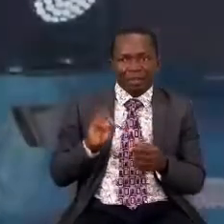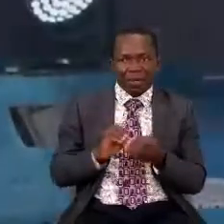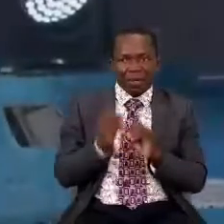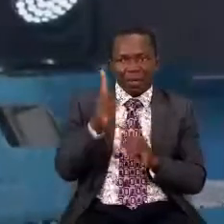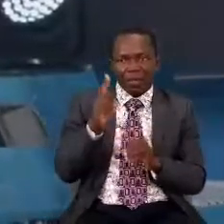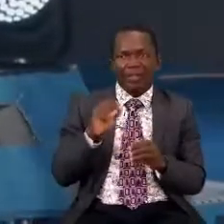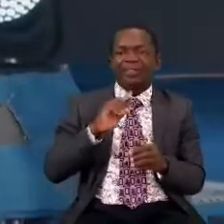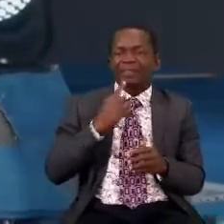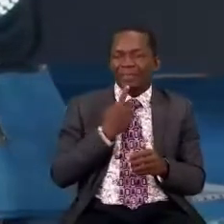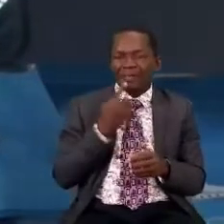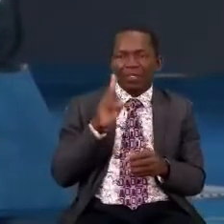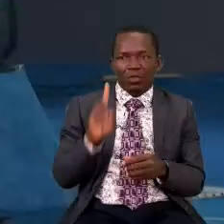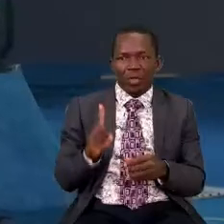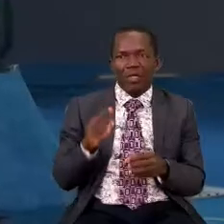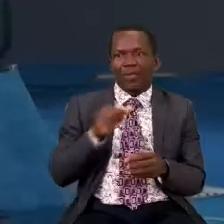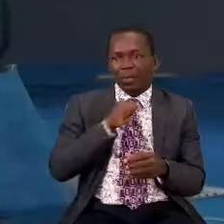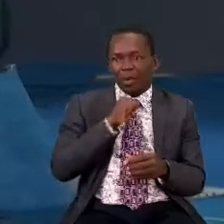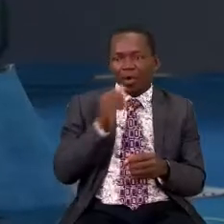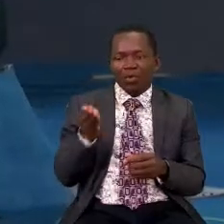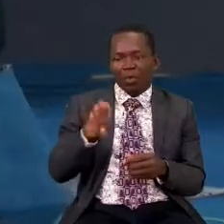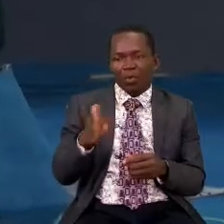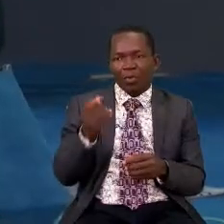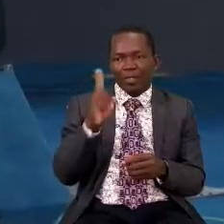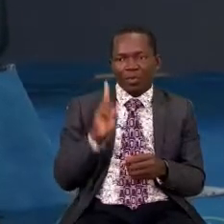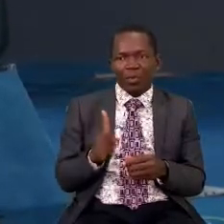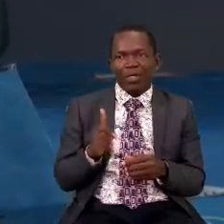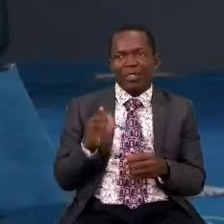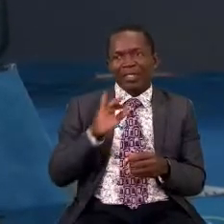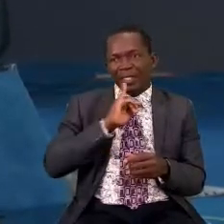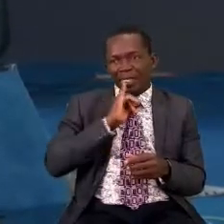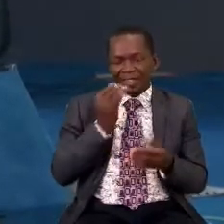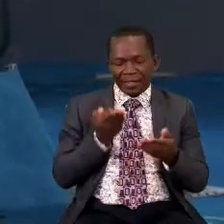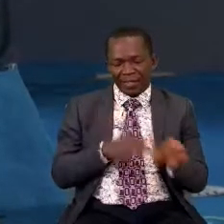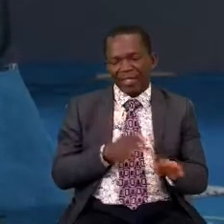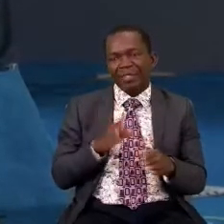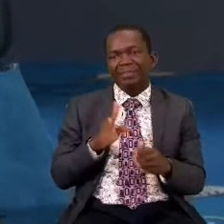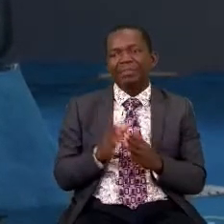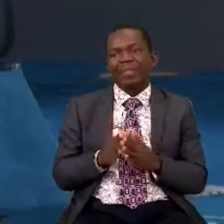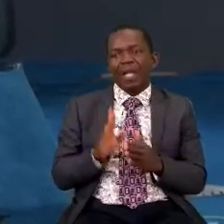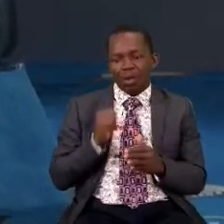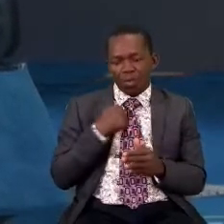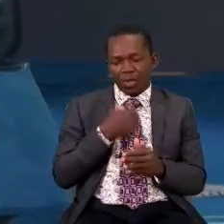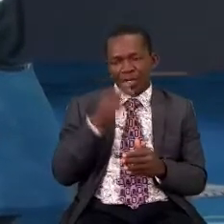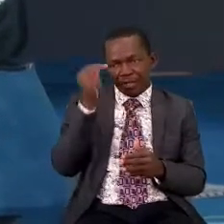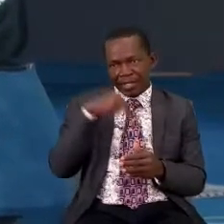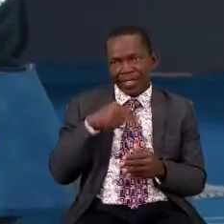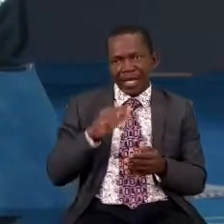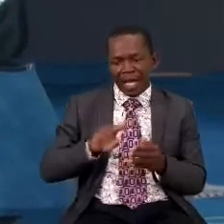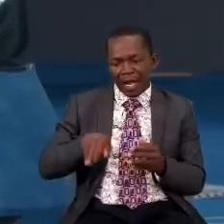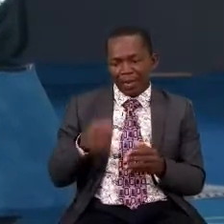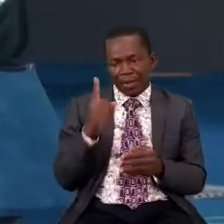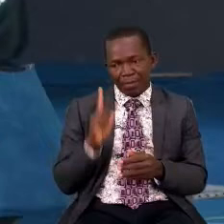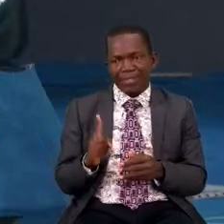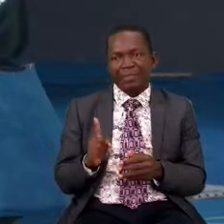replacement. It says, therefore, because Moses is departed and is gone to the